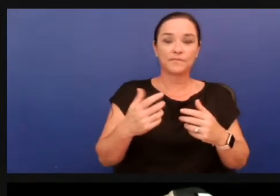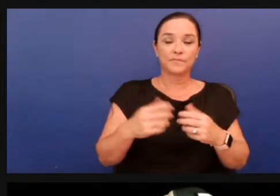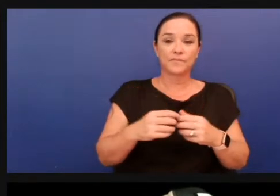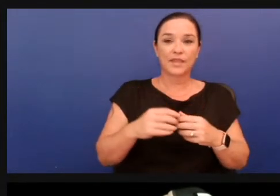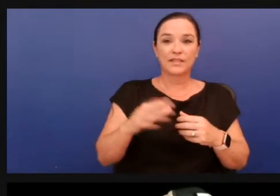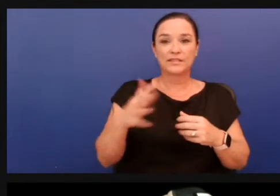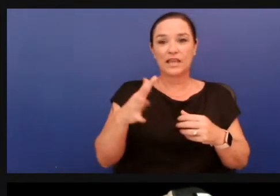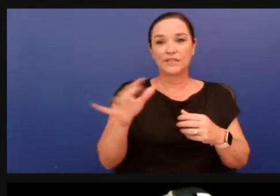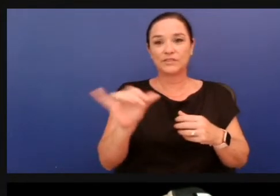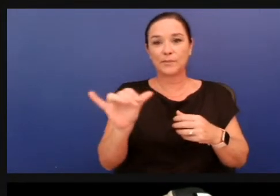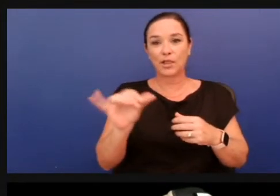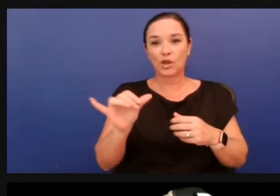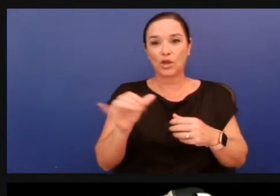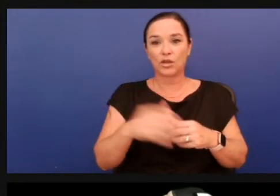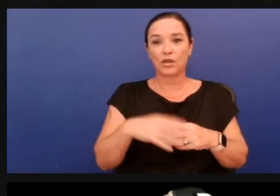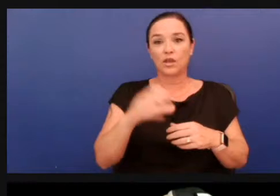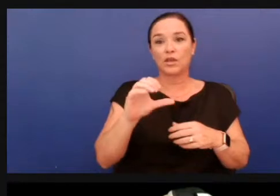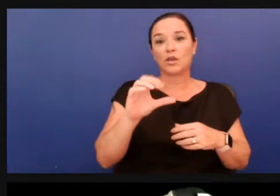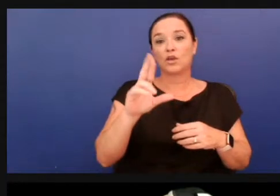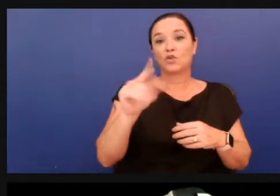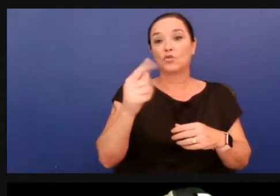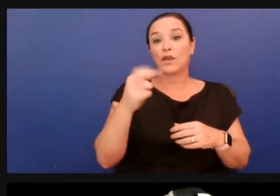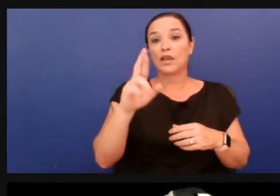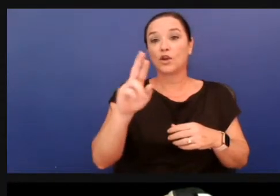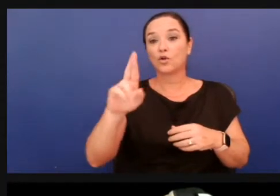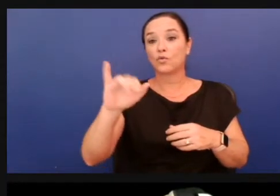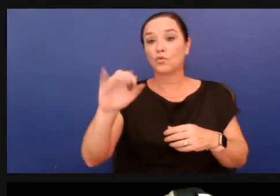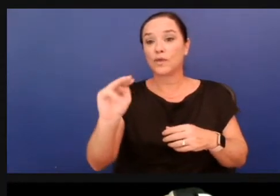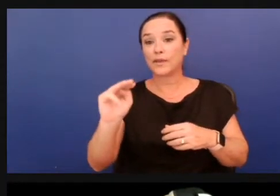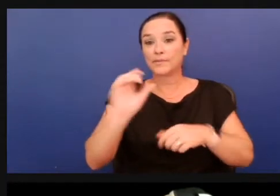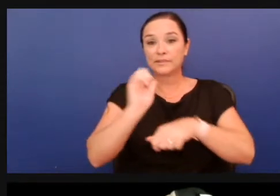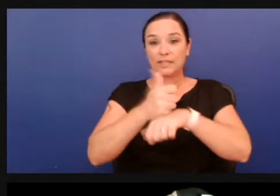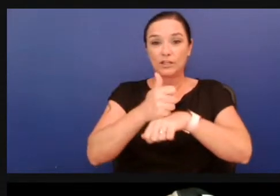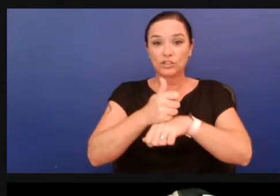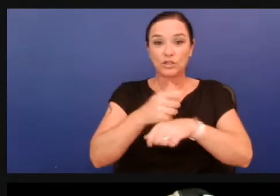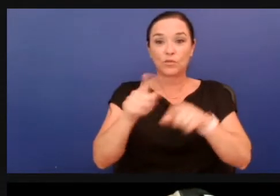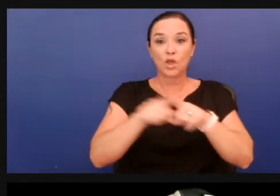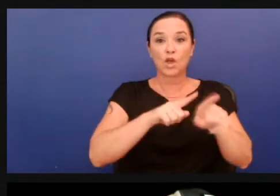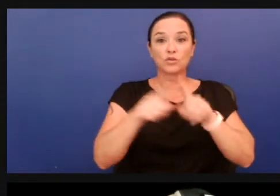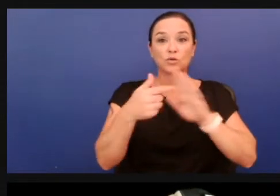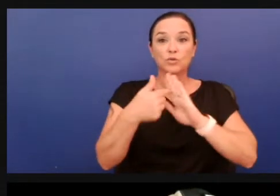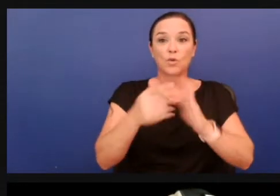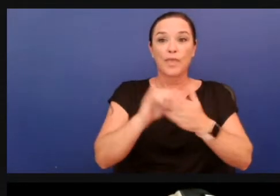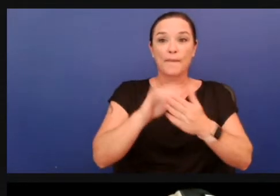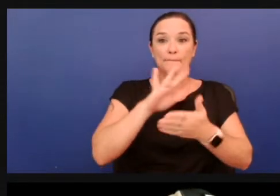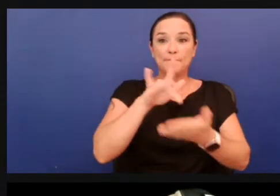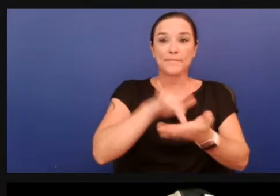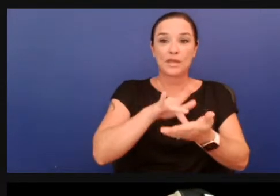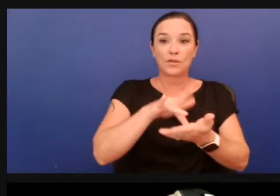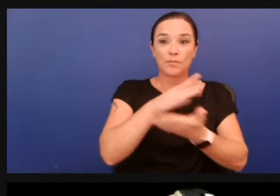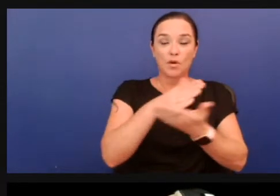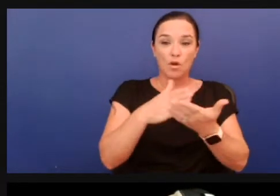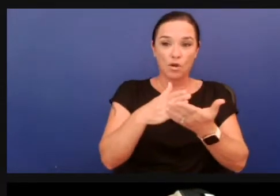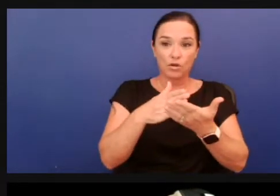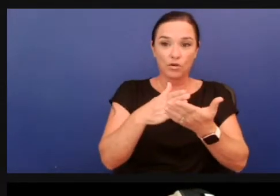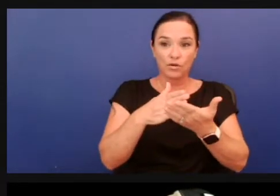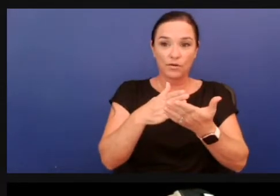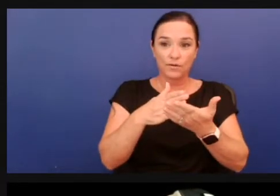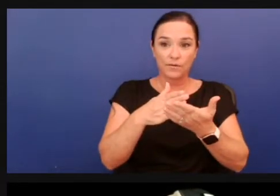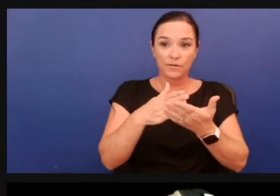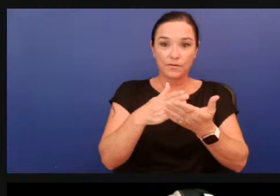if we come down to crater rim station, it's also going to show us in that middle component that it's